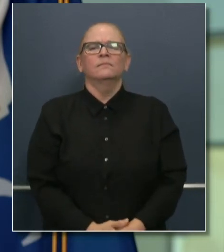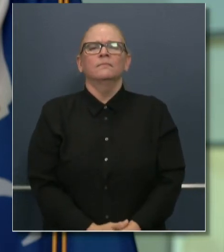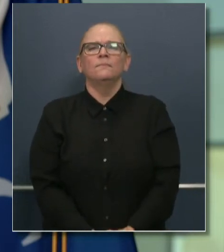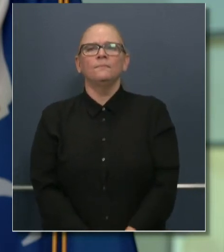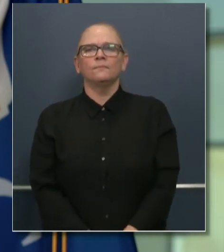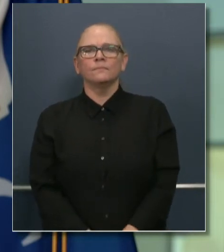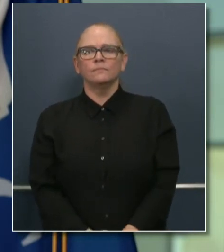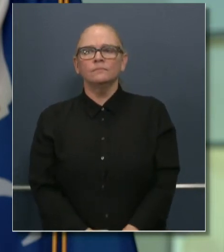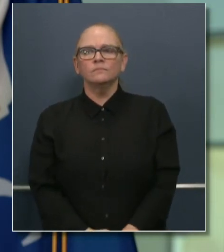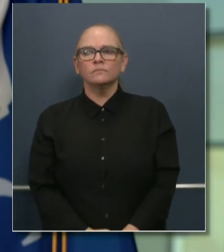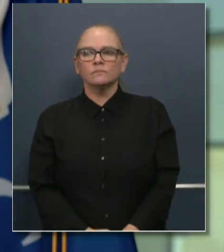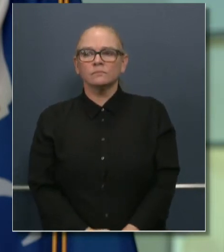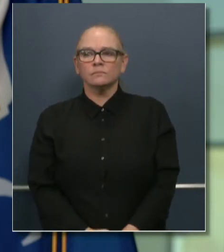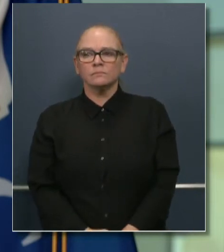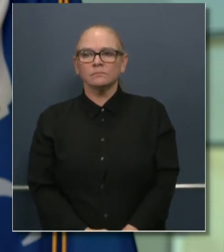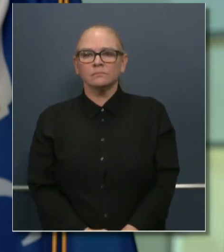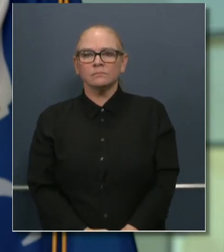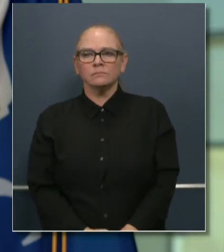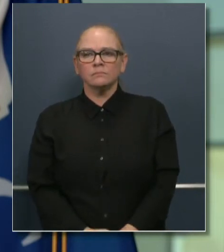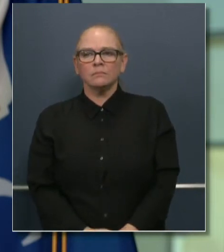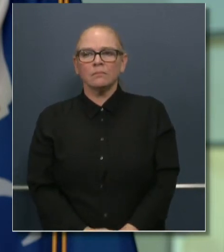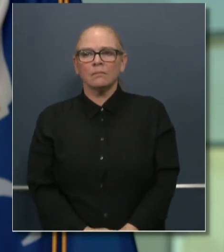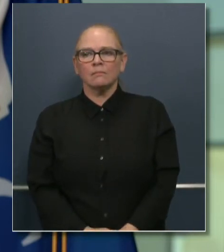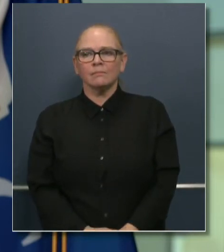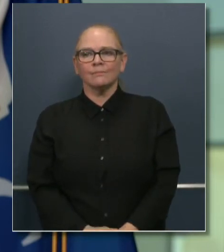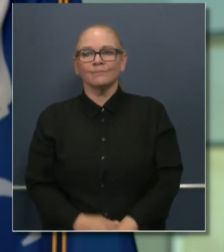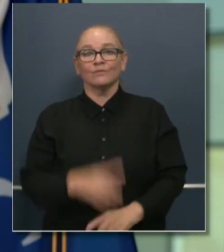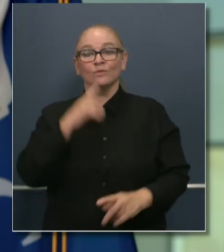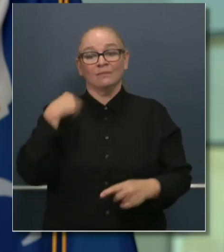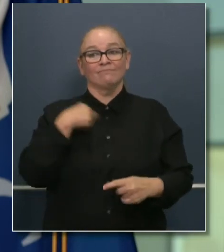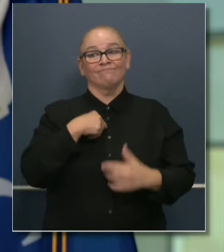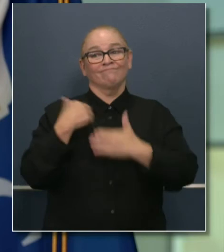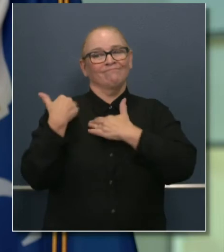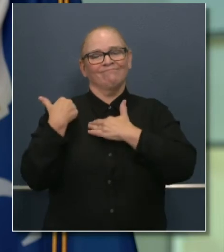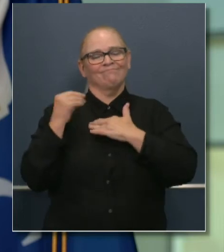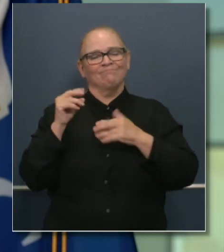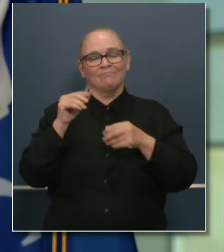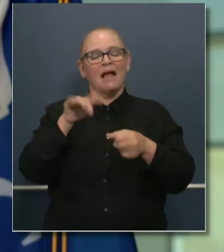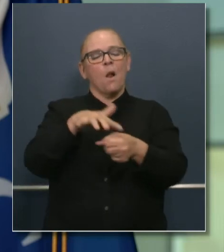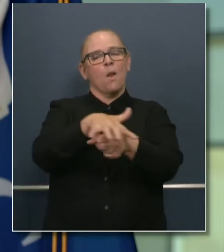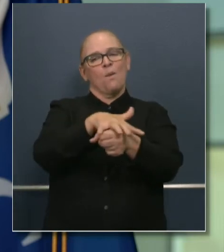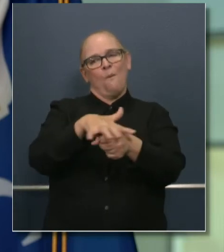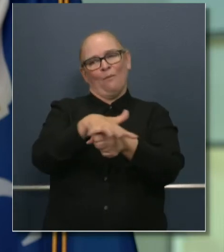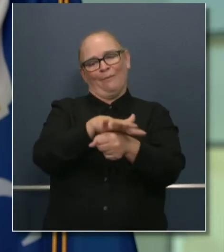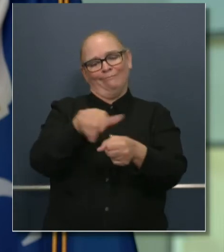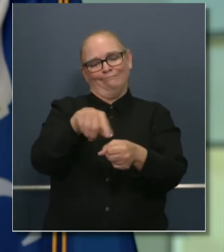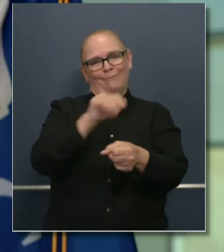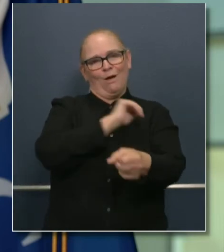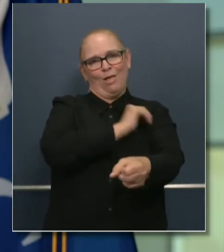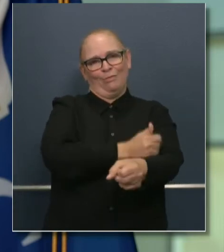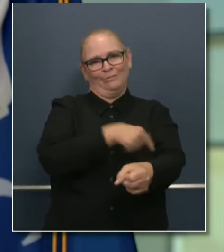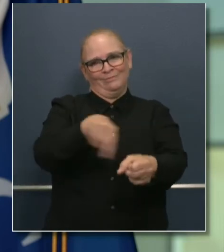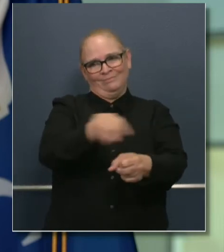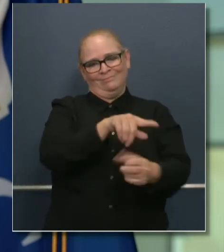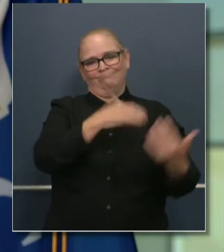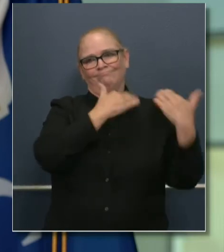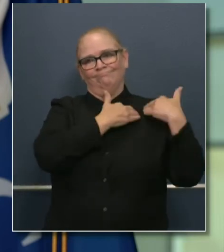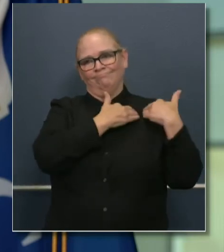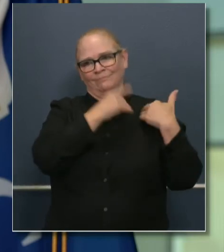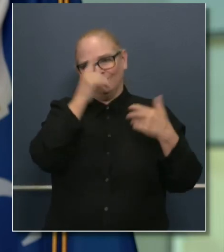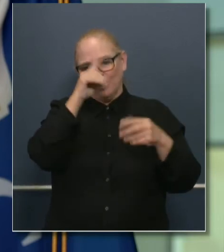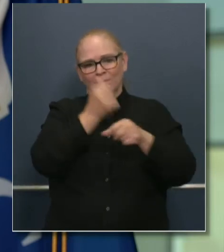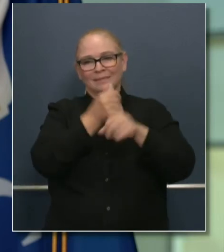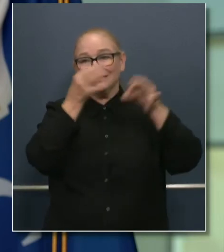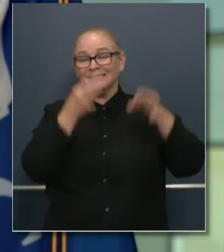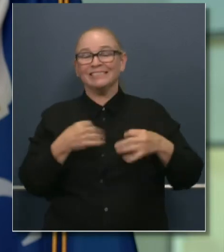local, what we call LEAs. These are local education agencies, authorities, and local capacity to make those decisions,